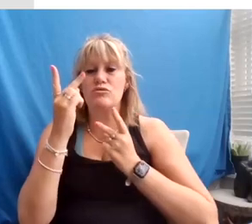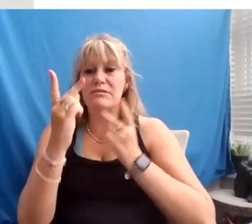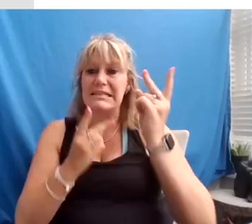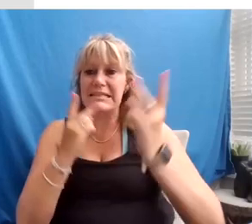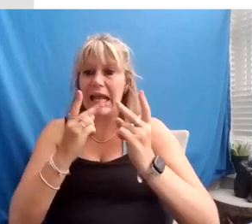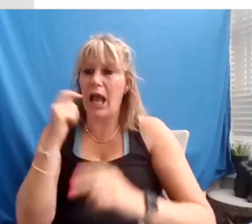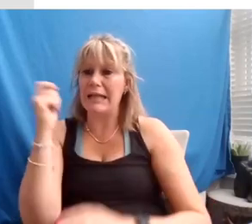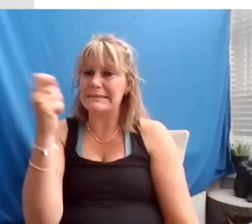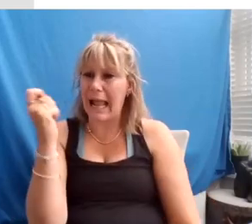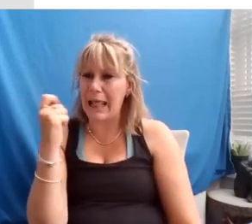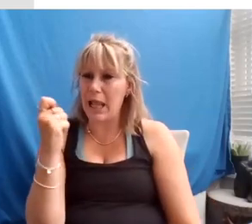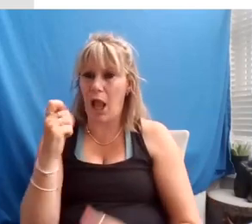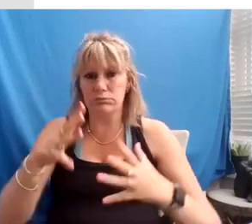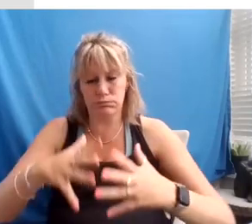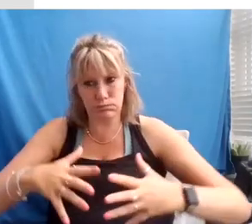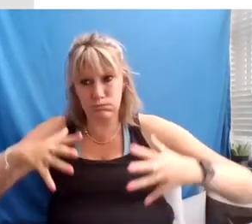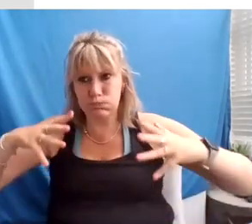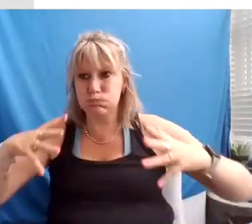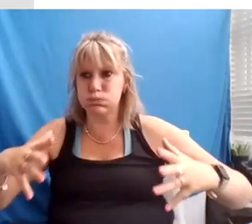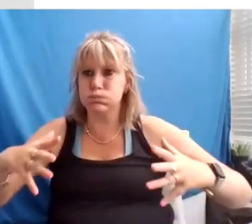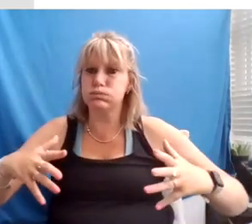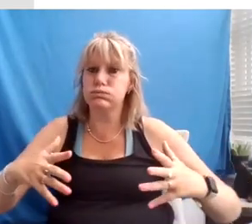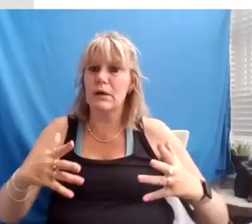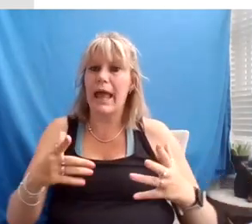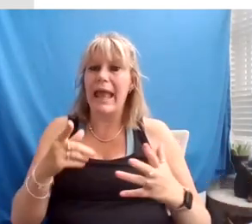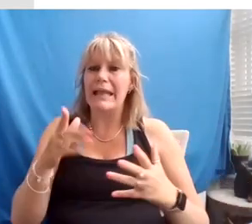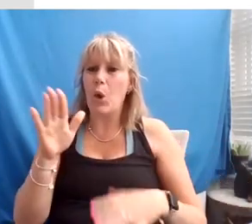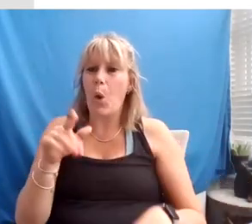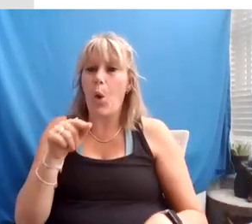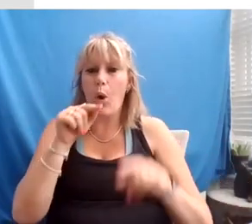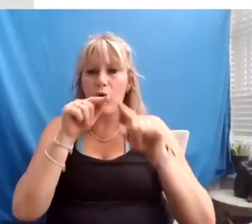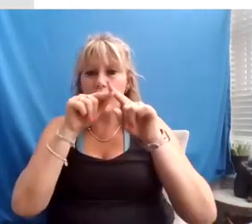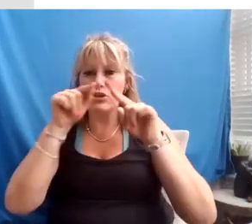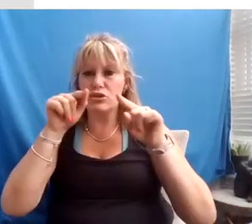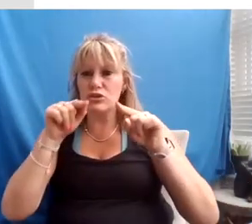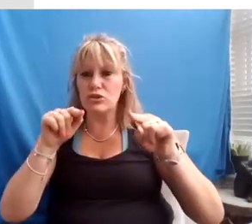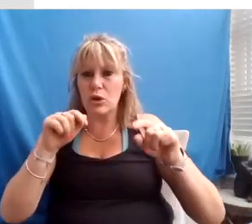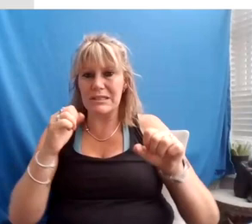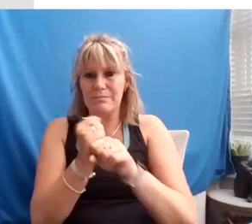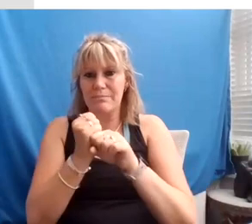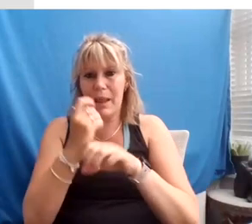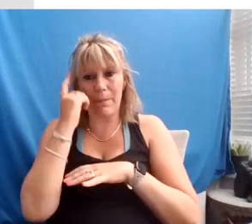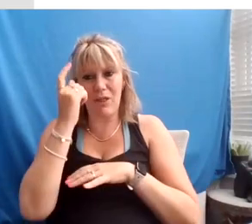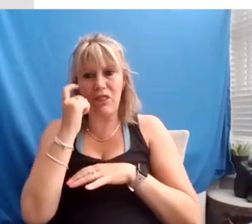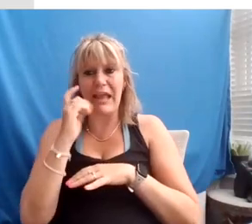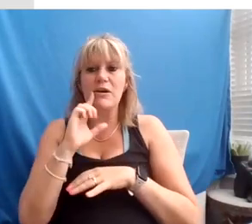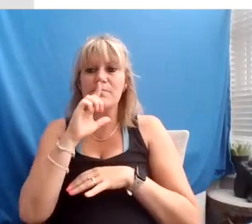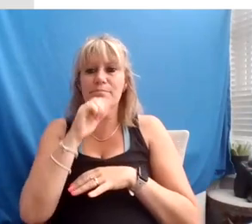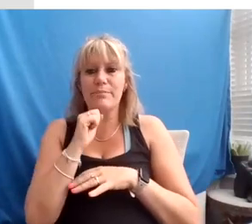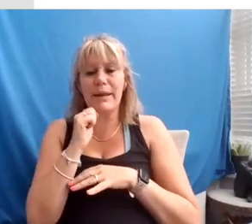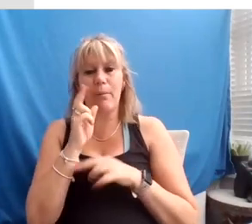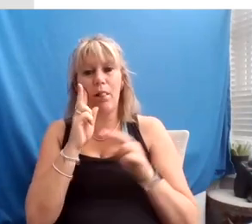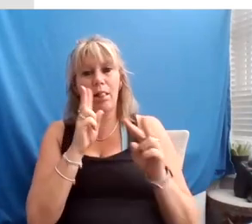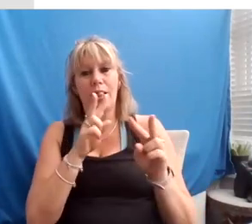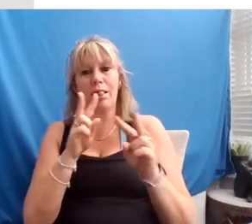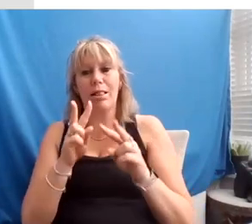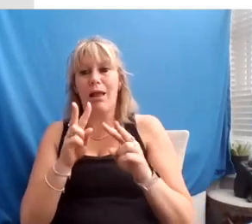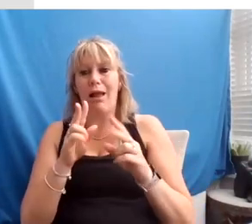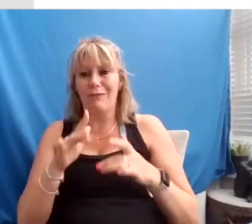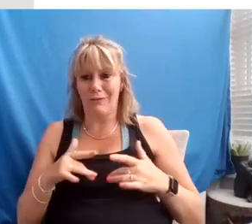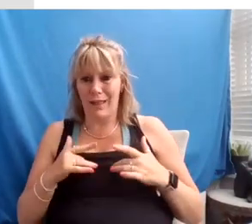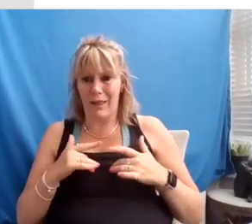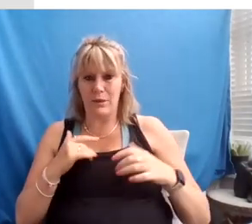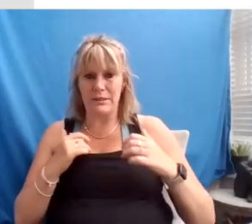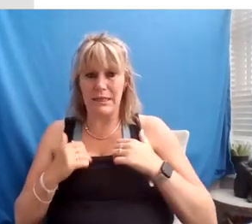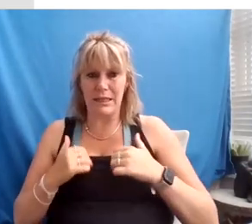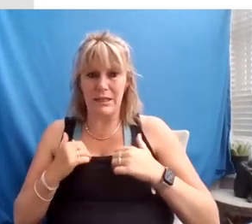Italian man, and it's all the little dots in the background make me think of people. So I find it interesting that